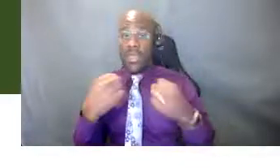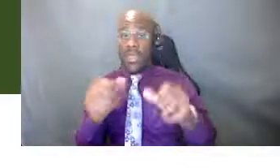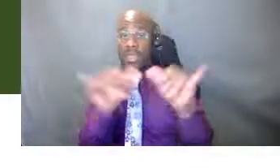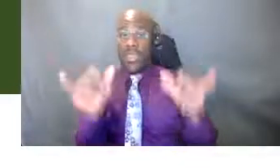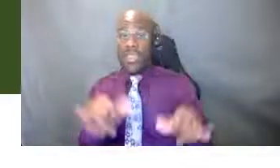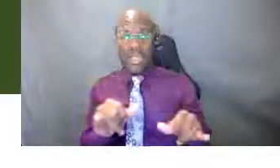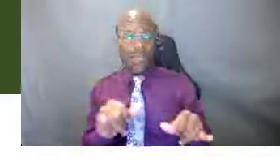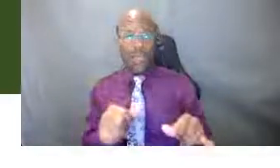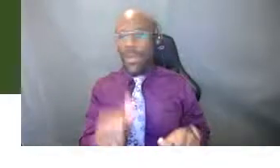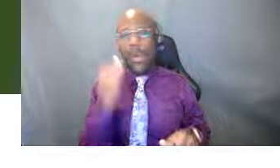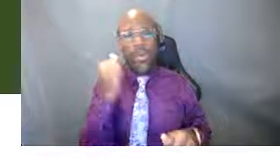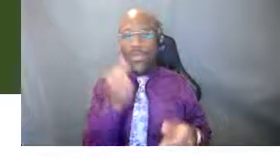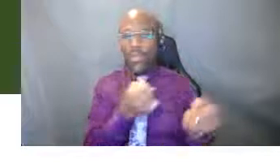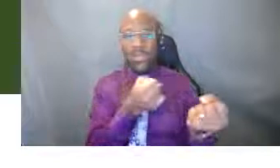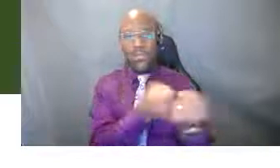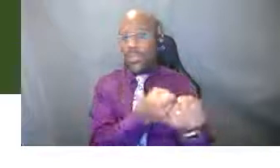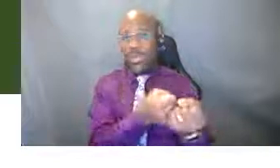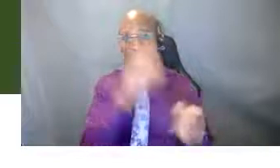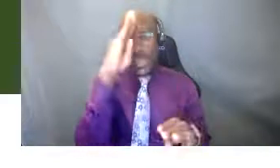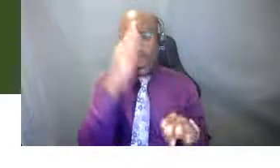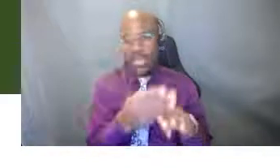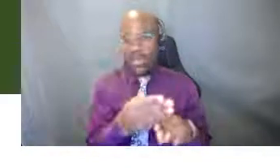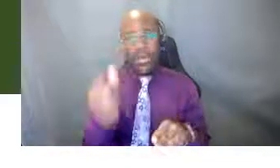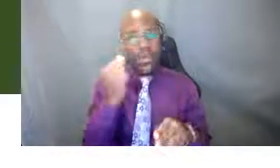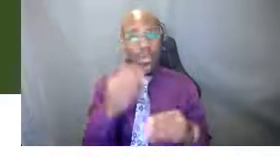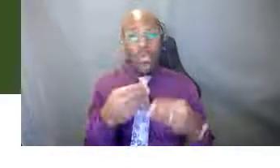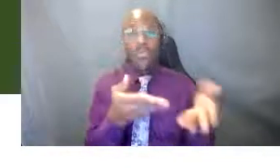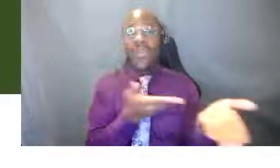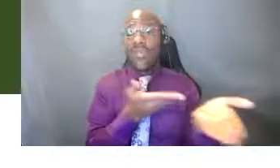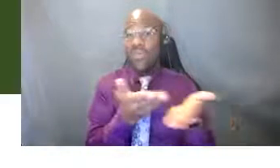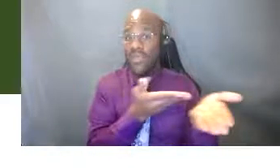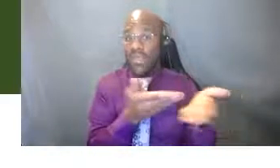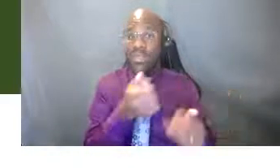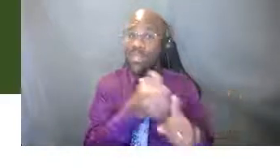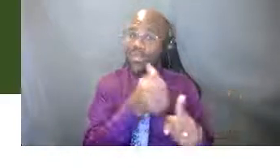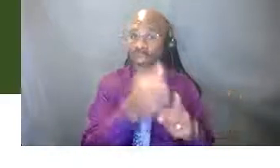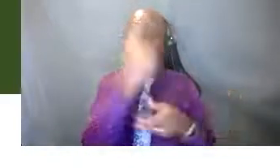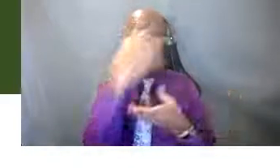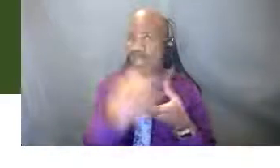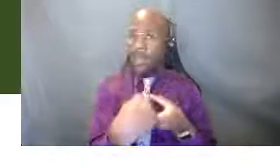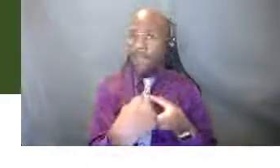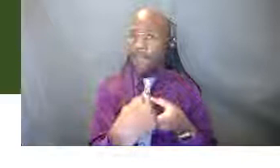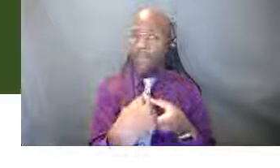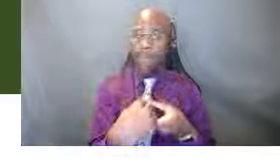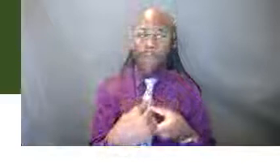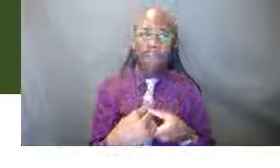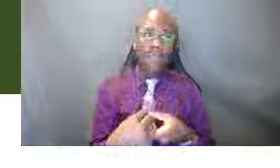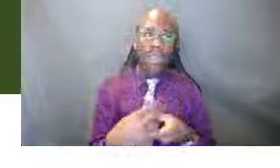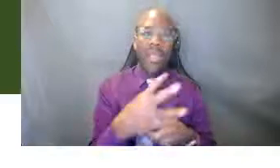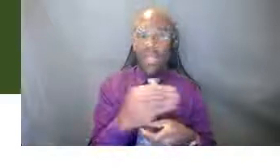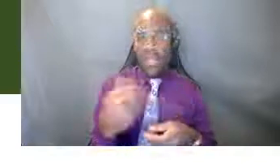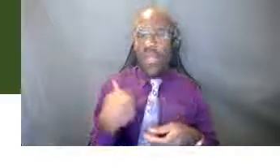is not assisting this individual who has autism as well as mental